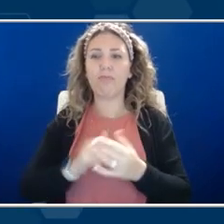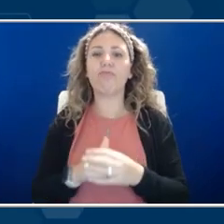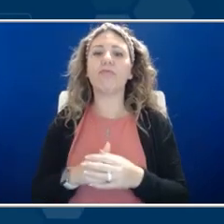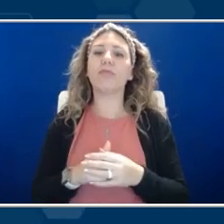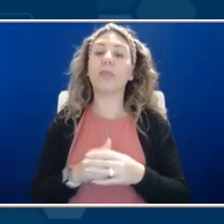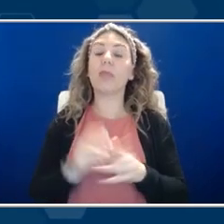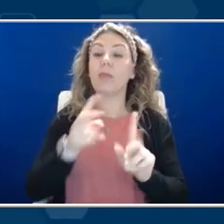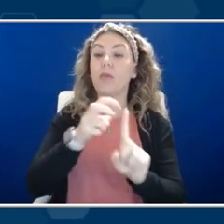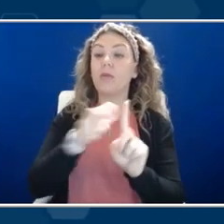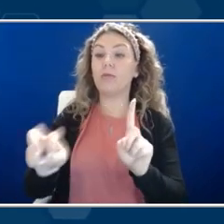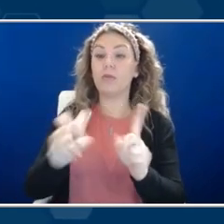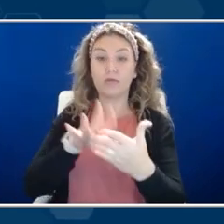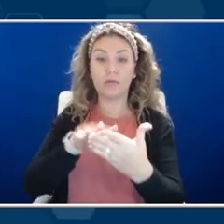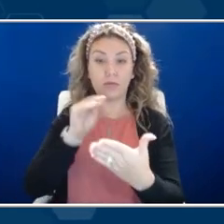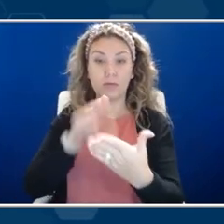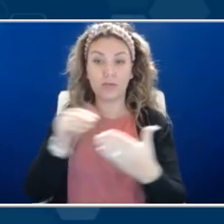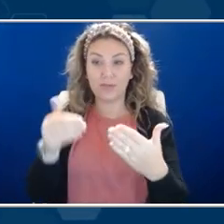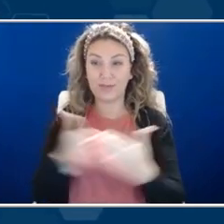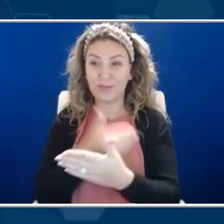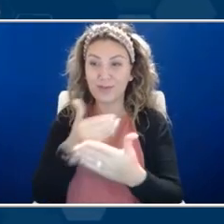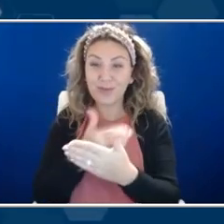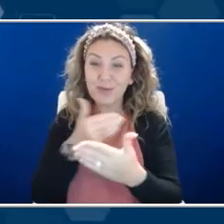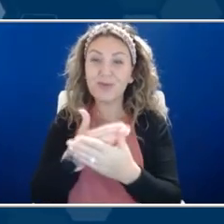actually a new field of learning in machine learning.